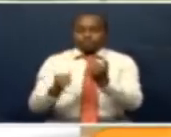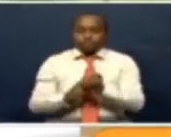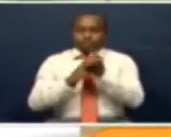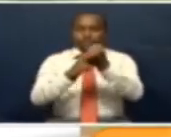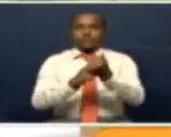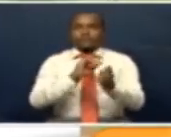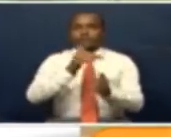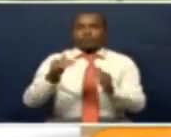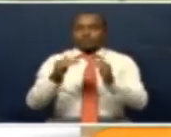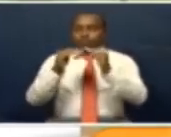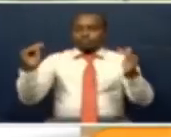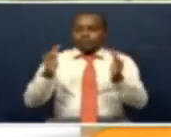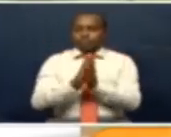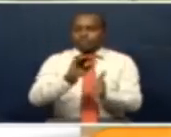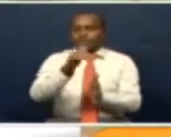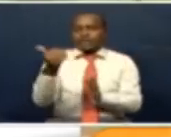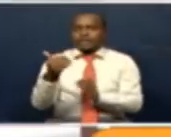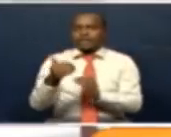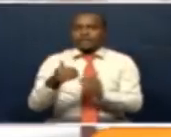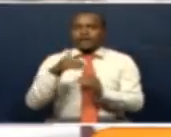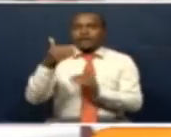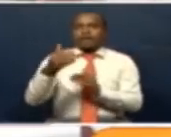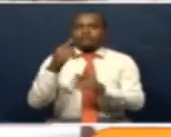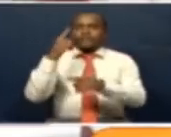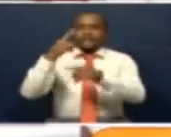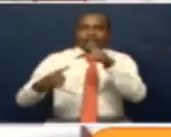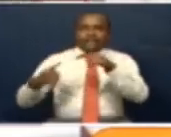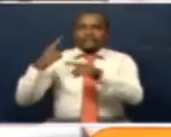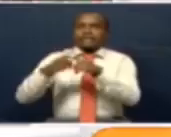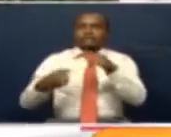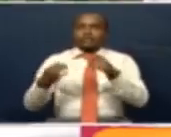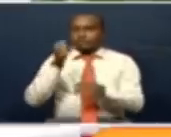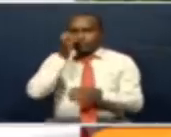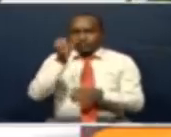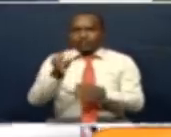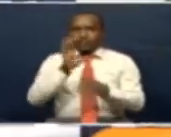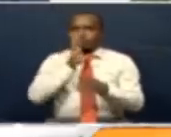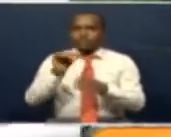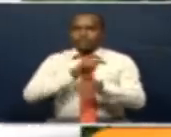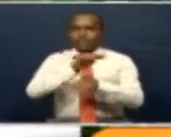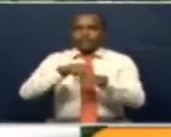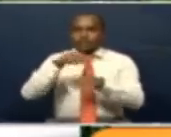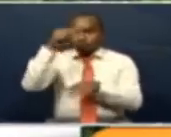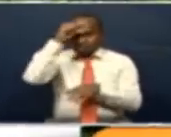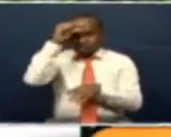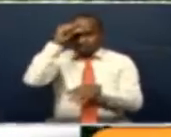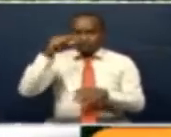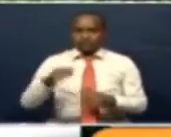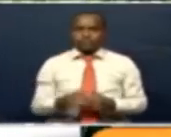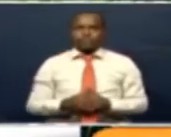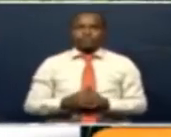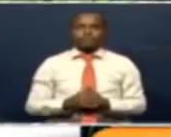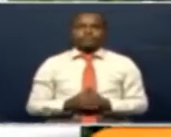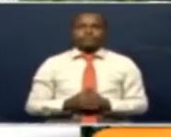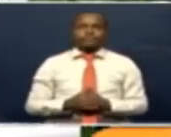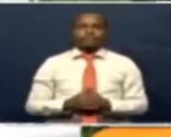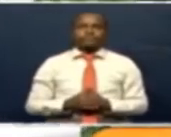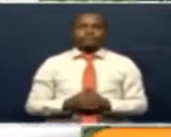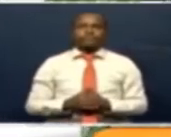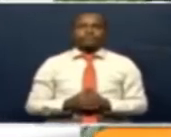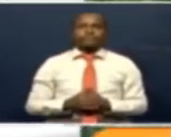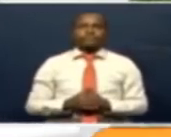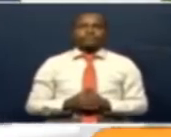rest following years of neglect by the national government. Mumbi Waroi, Citizen Live at 9.